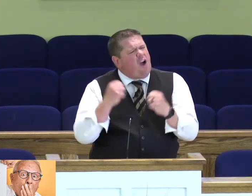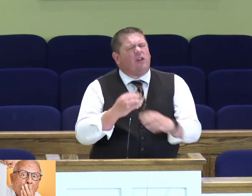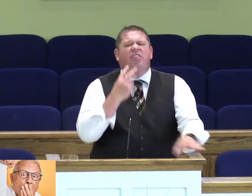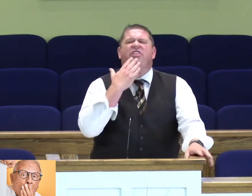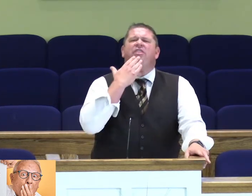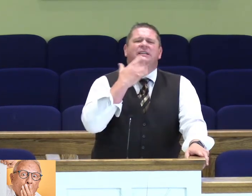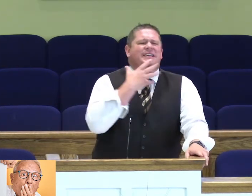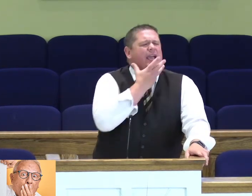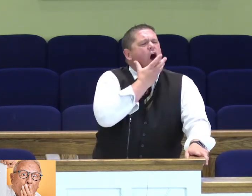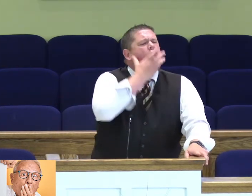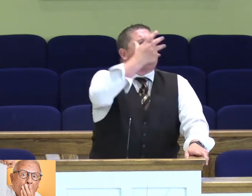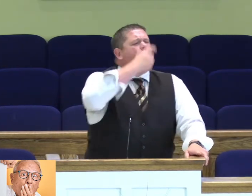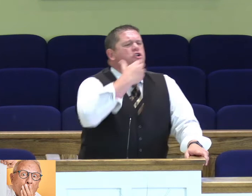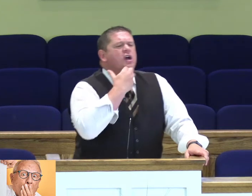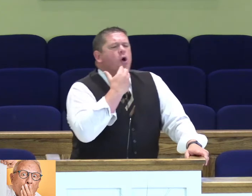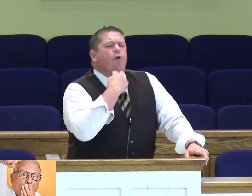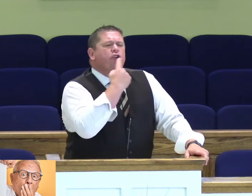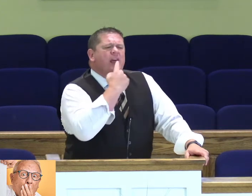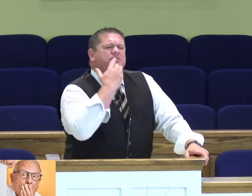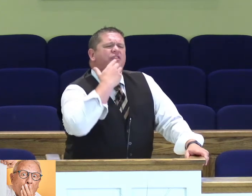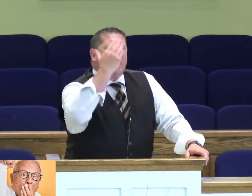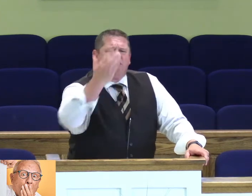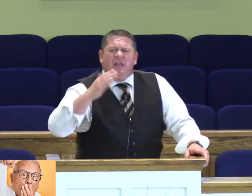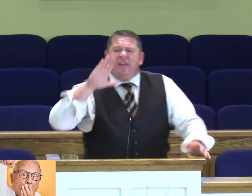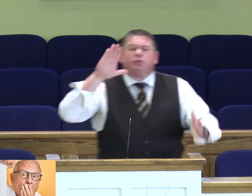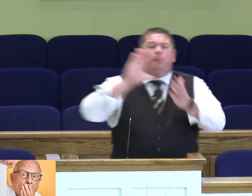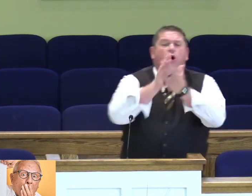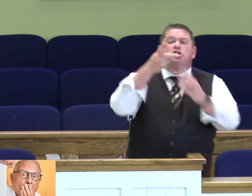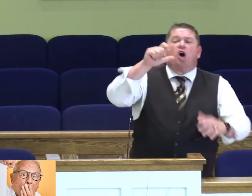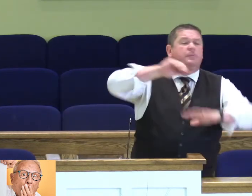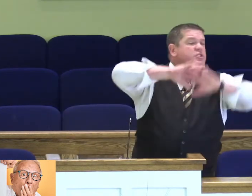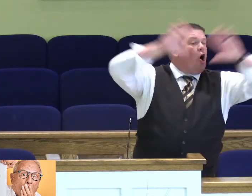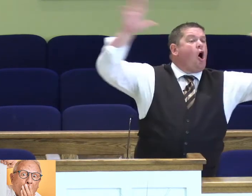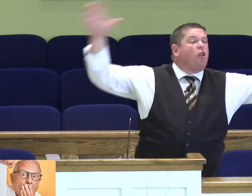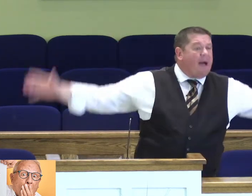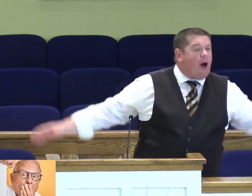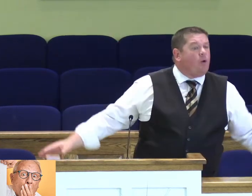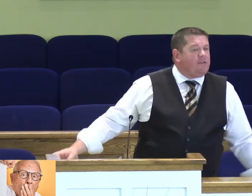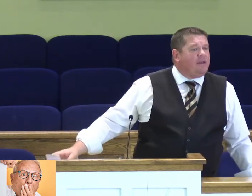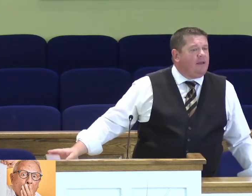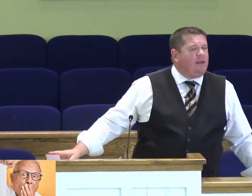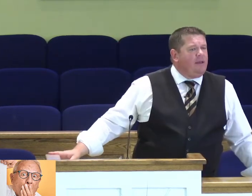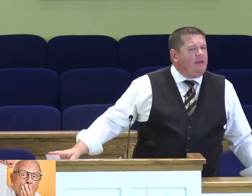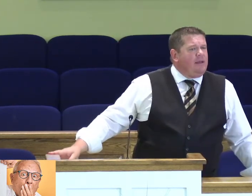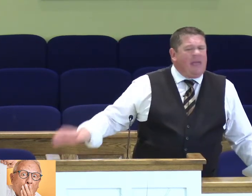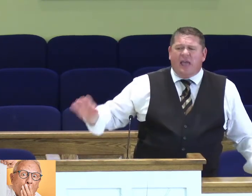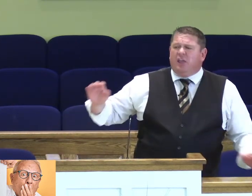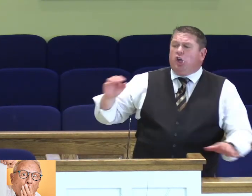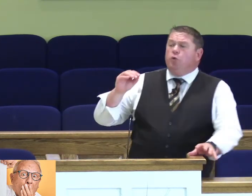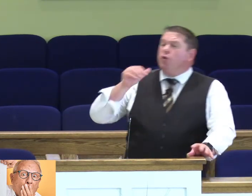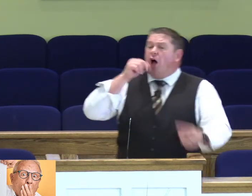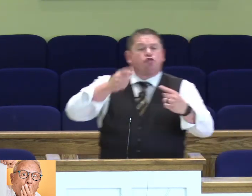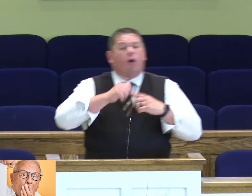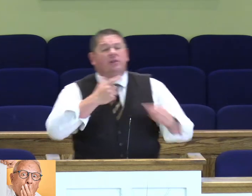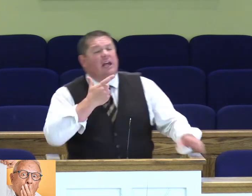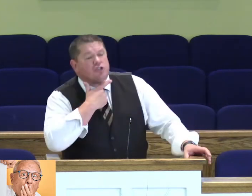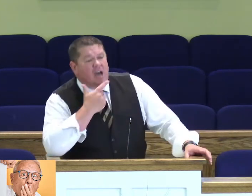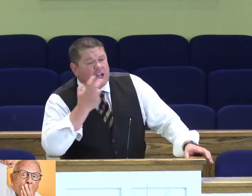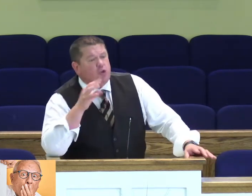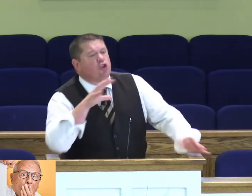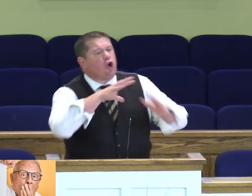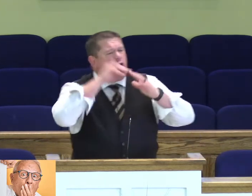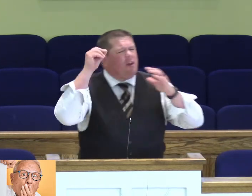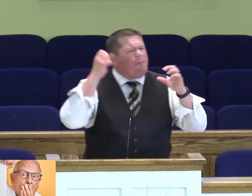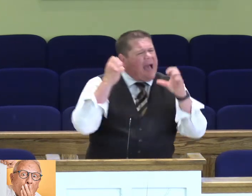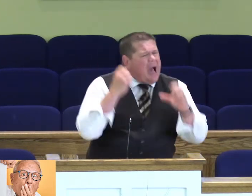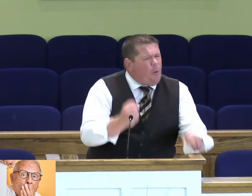something powerful in saying, uttering the words with your lips, thankful. That's what the book of Psalms is all about. Hey, you will not struggle with